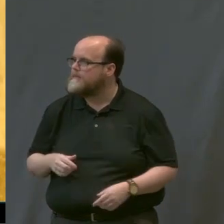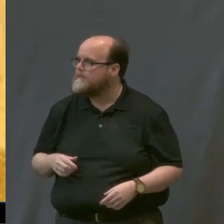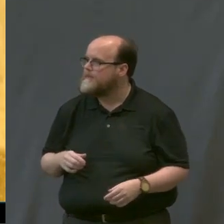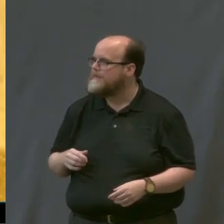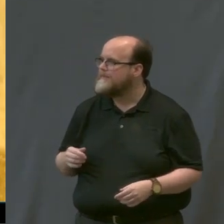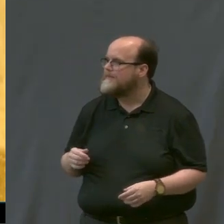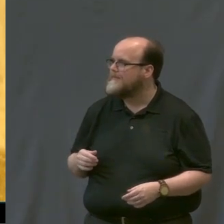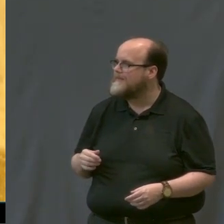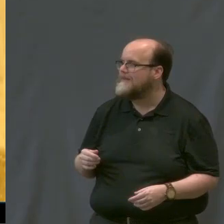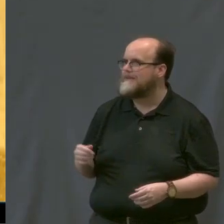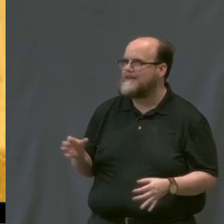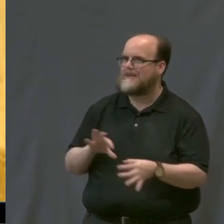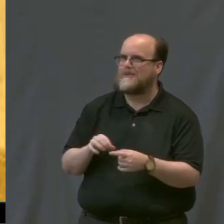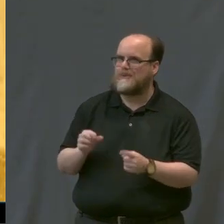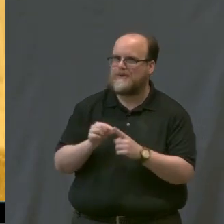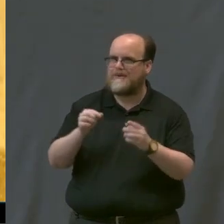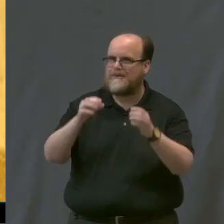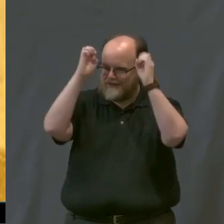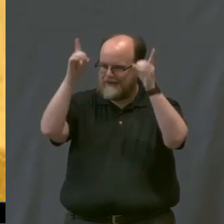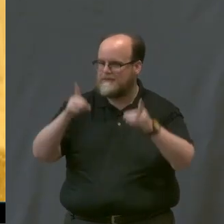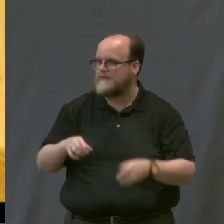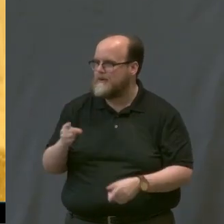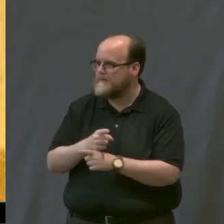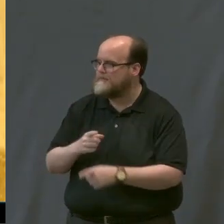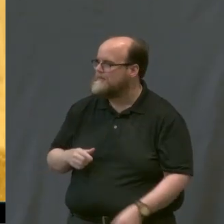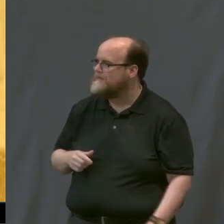word educated. You're right. You're right.